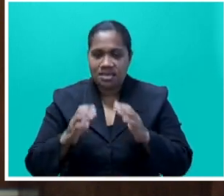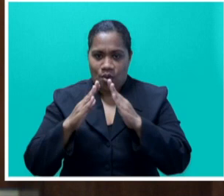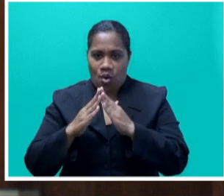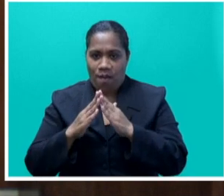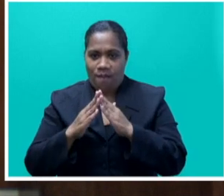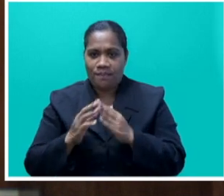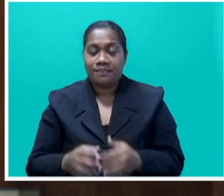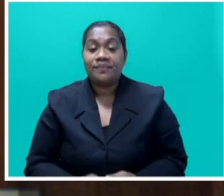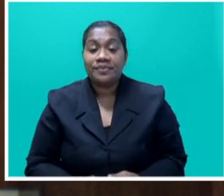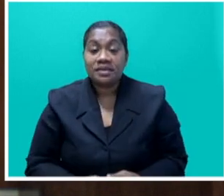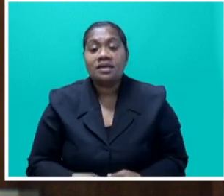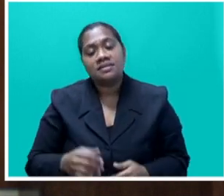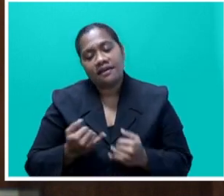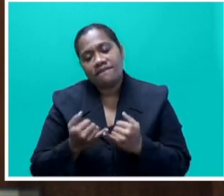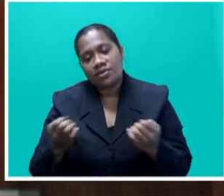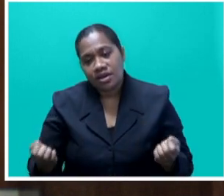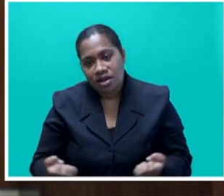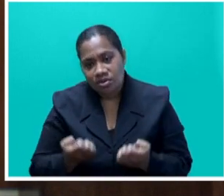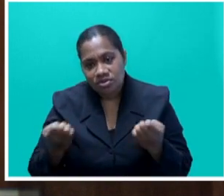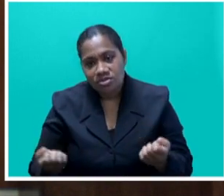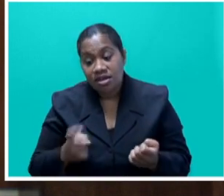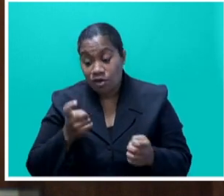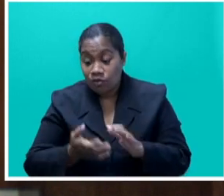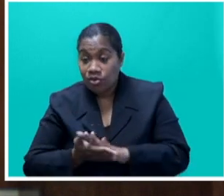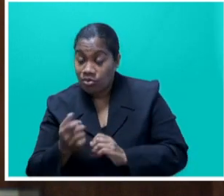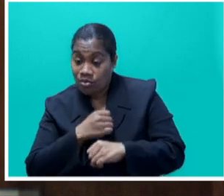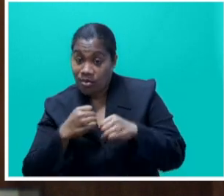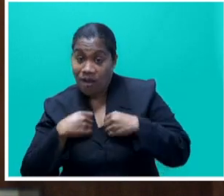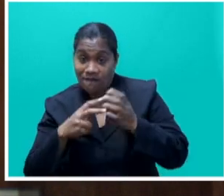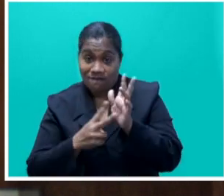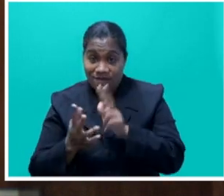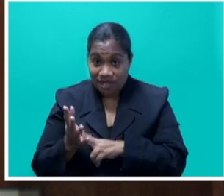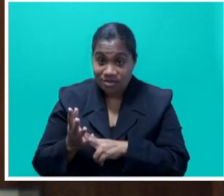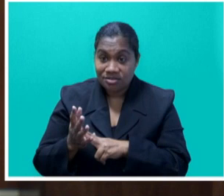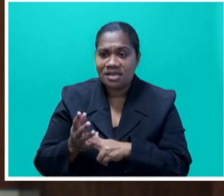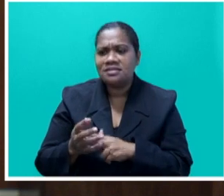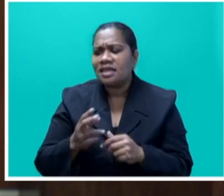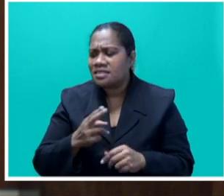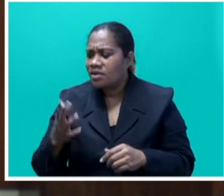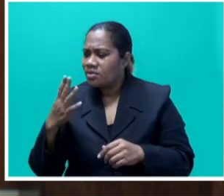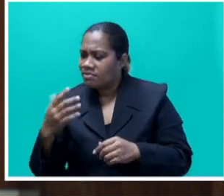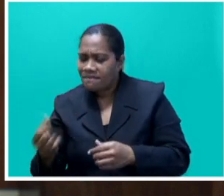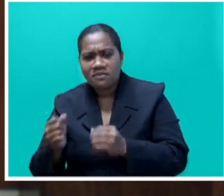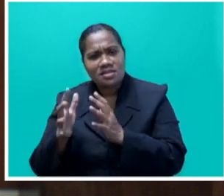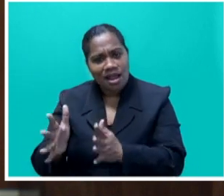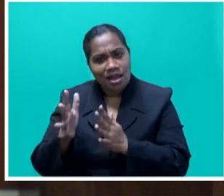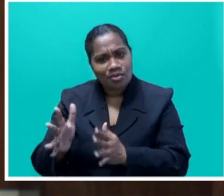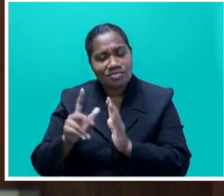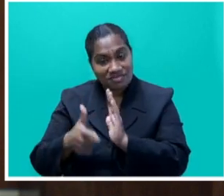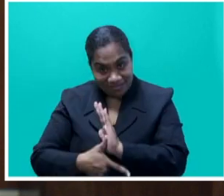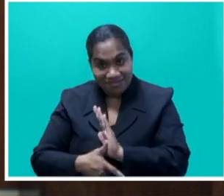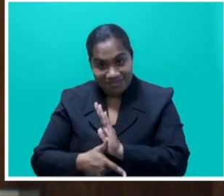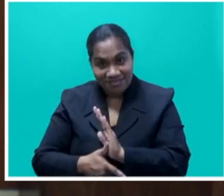would be very encouraging as we go back to our villages, our settlements, and when we have our Talanoa sessions. There's a lot of talk about Talanoa